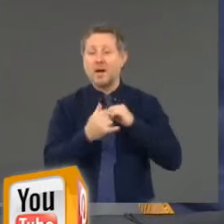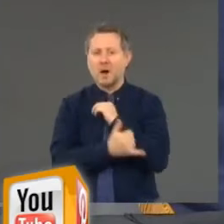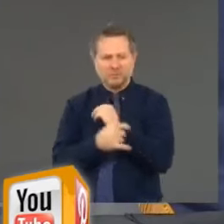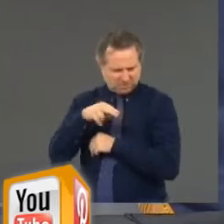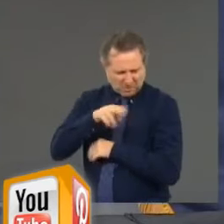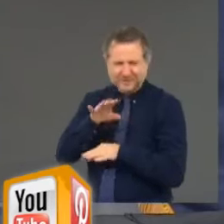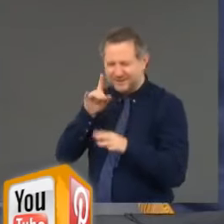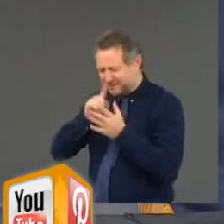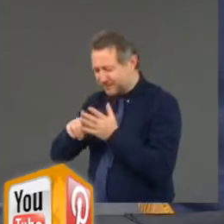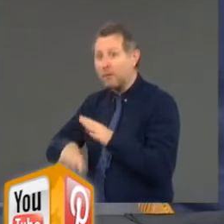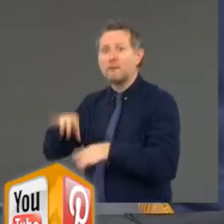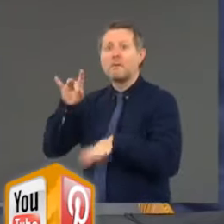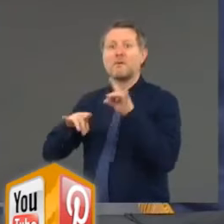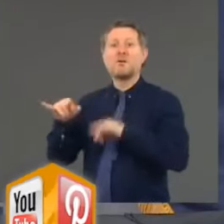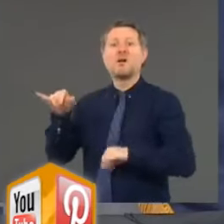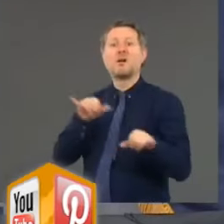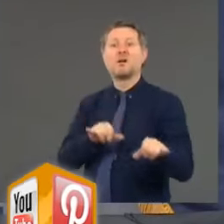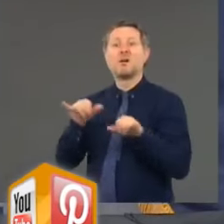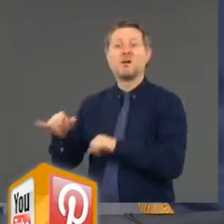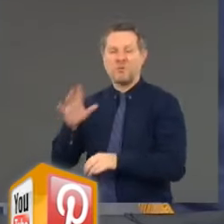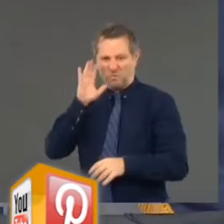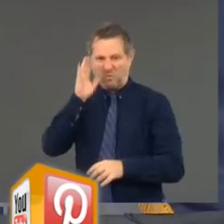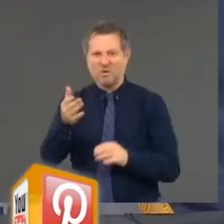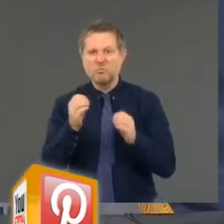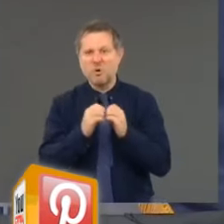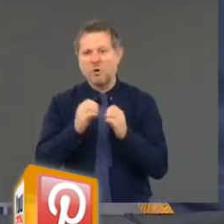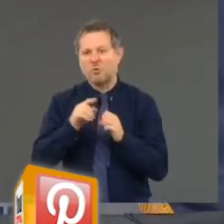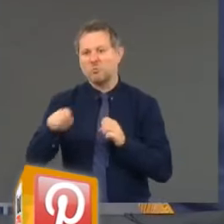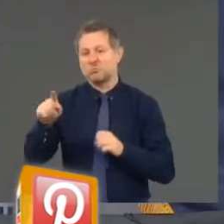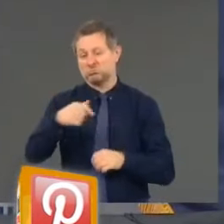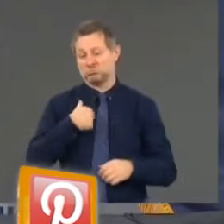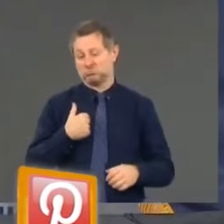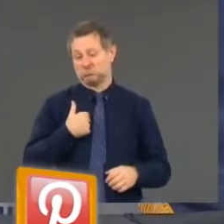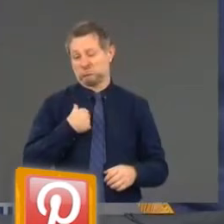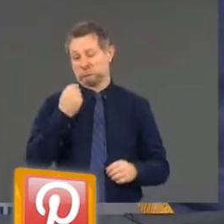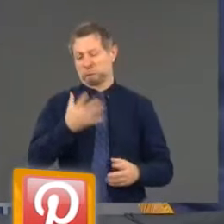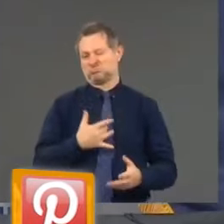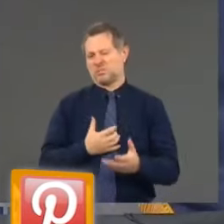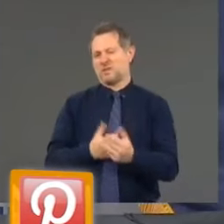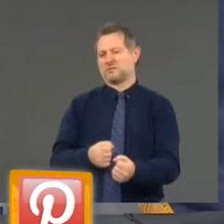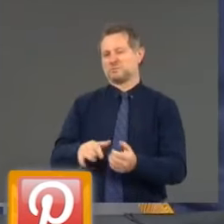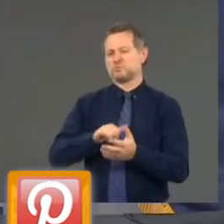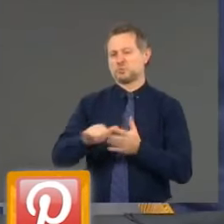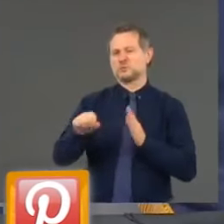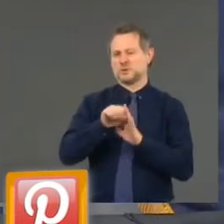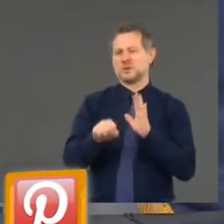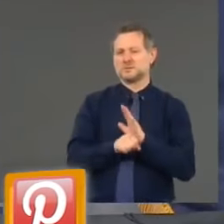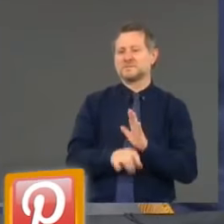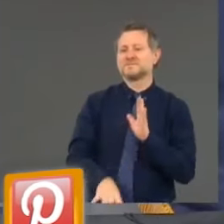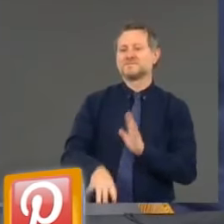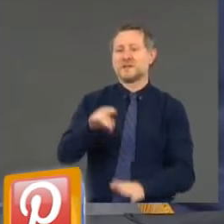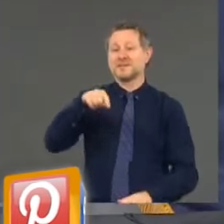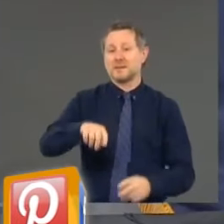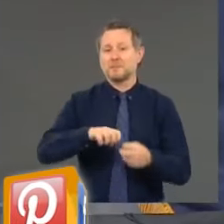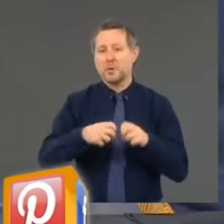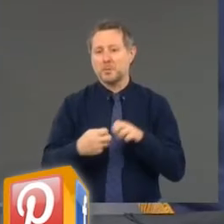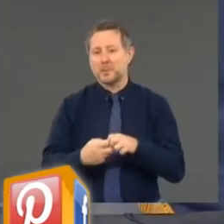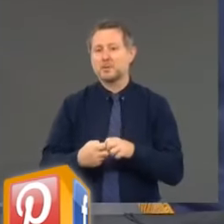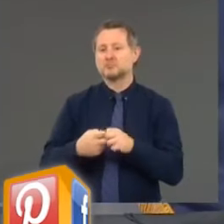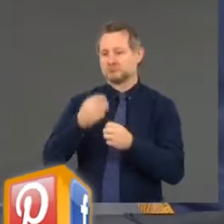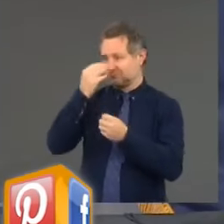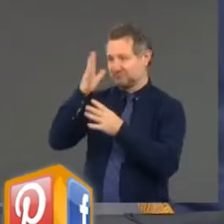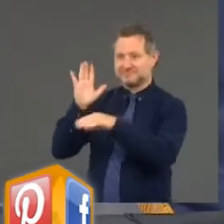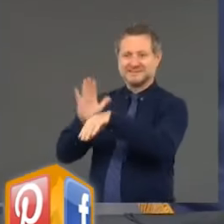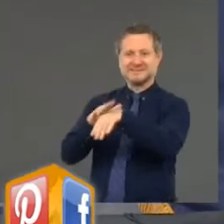cases. So I believe we discovered it. We've given the nation and the world a heads up, but I think it's going to be worse before it gets